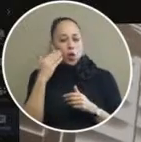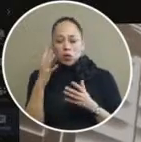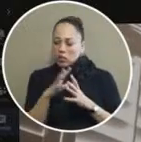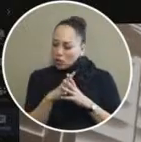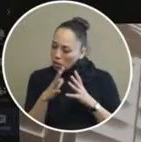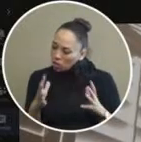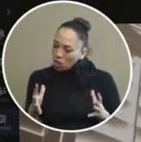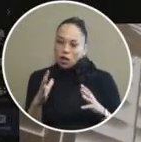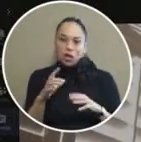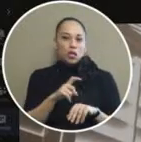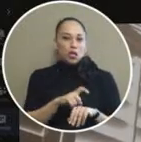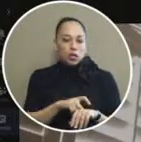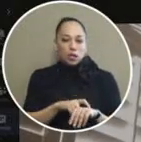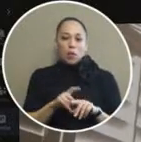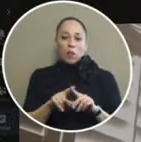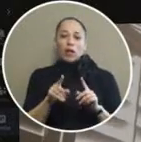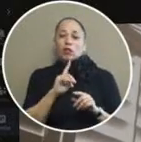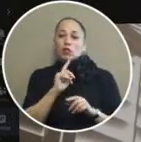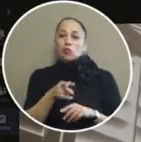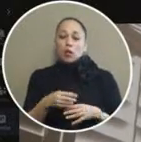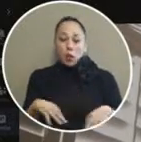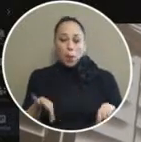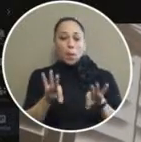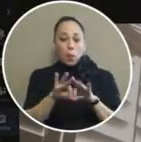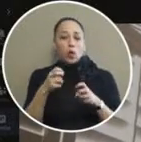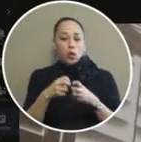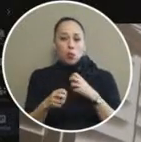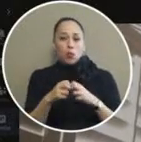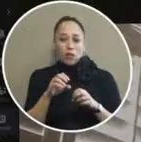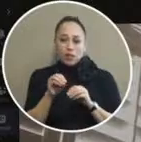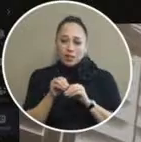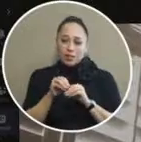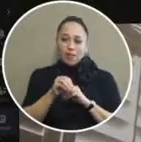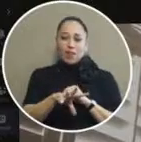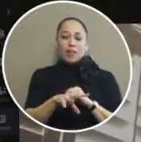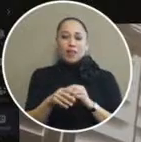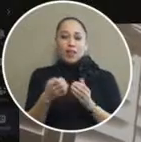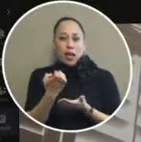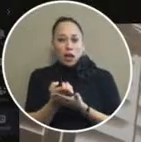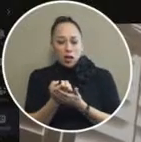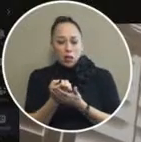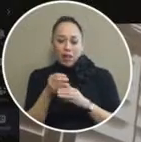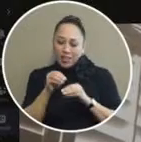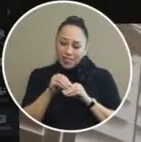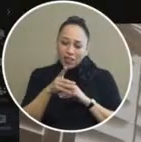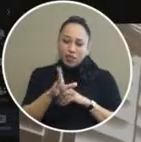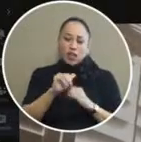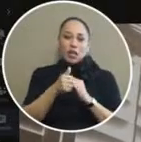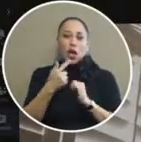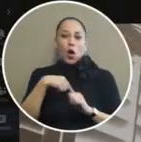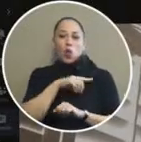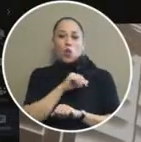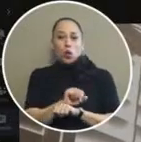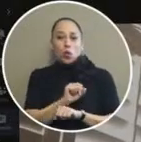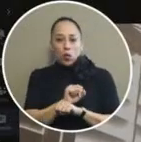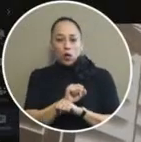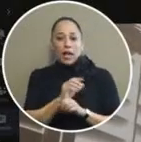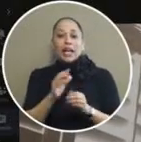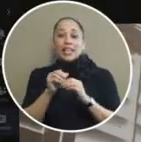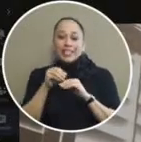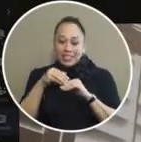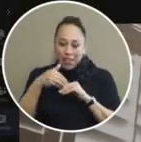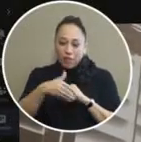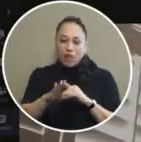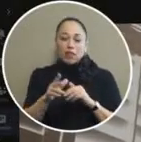amount of time, but this is a very important issue that's affecting our economy, that's affecting our operations, that's affecting our